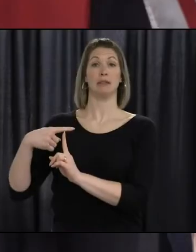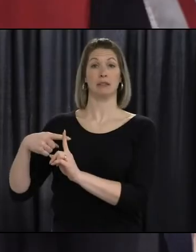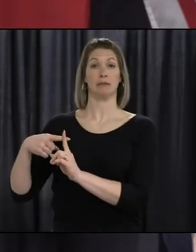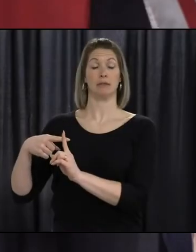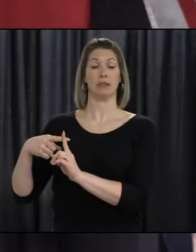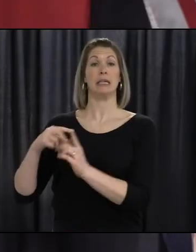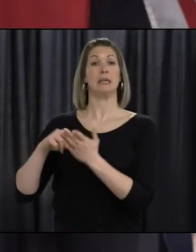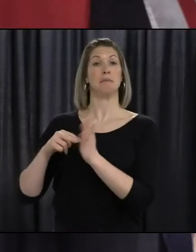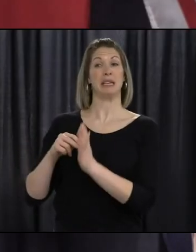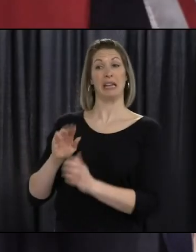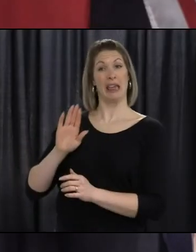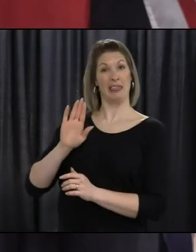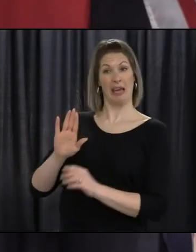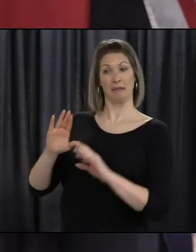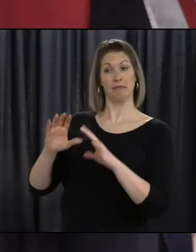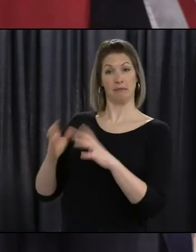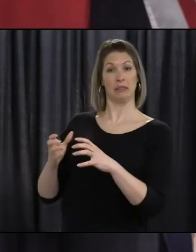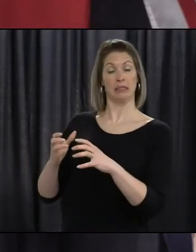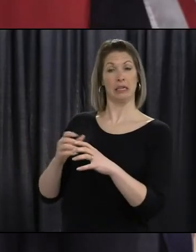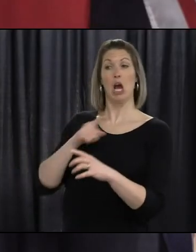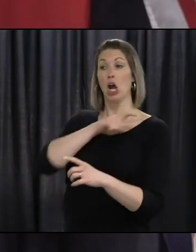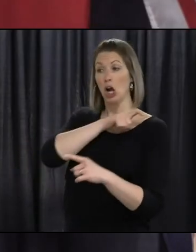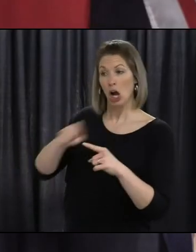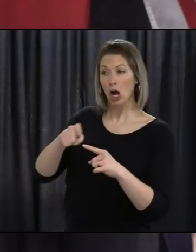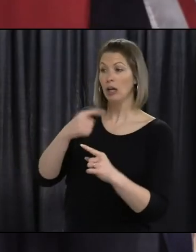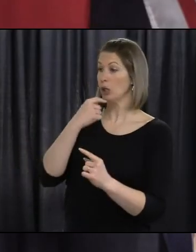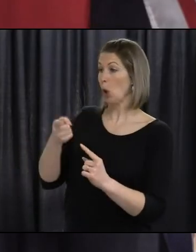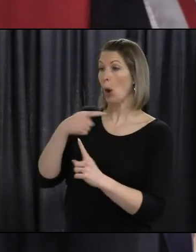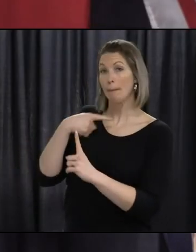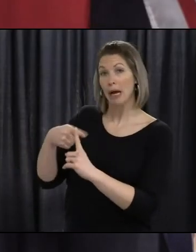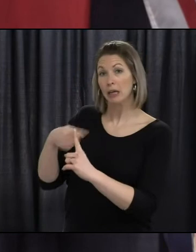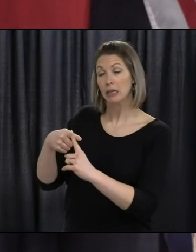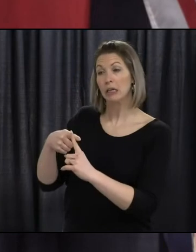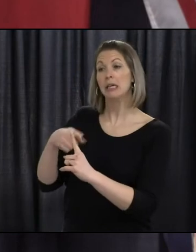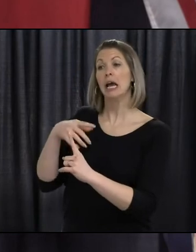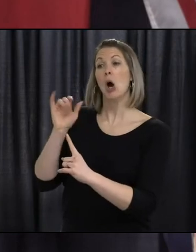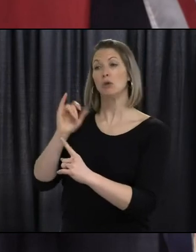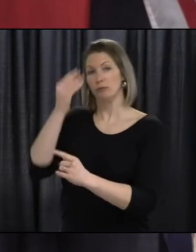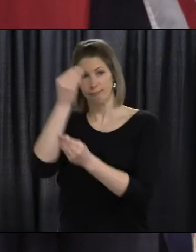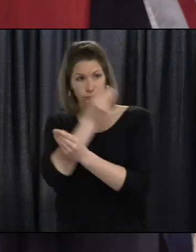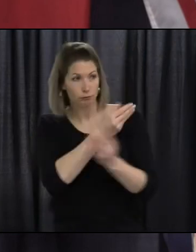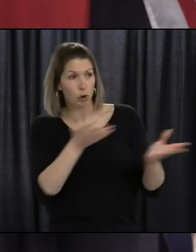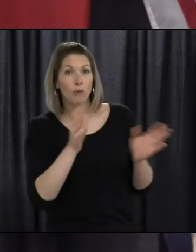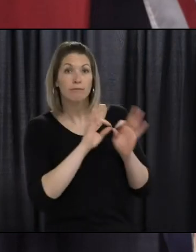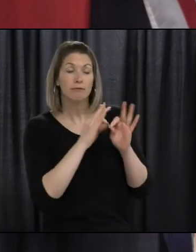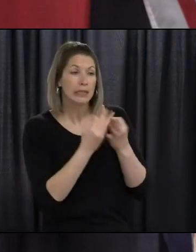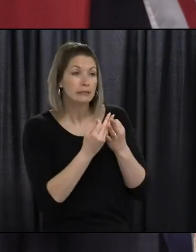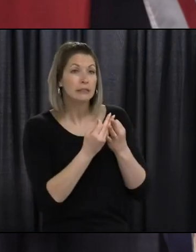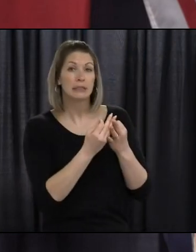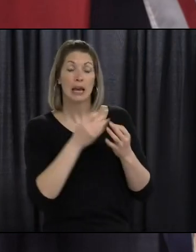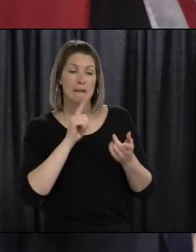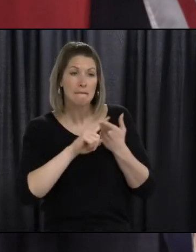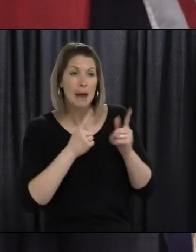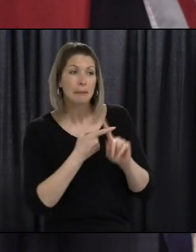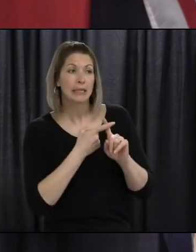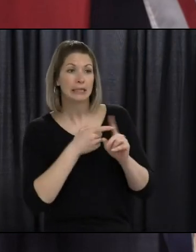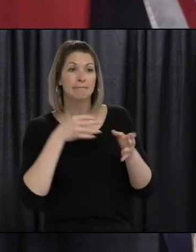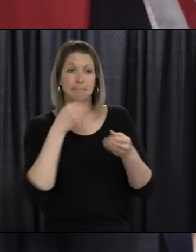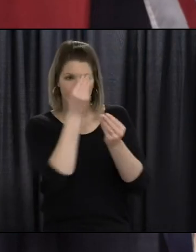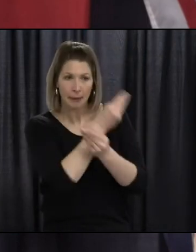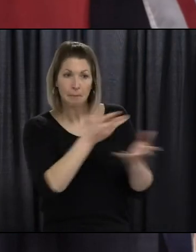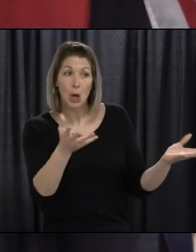someone. These people then had to go and tell their family, to go and to explain to their friends about their contact. This then led to, of